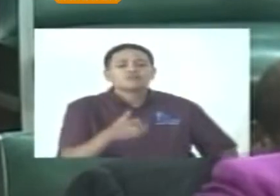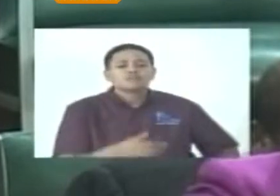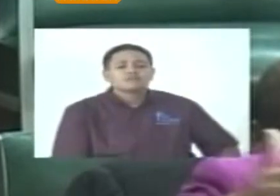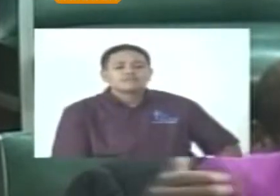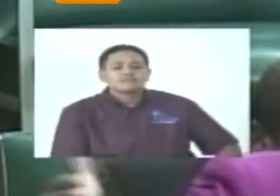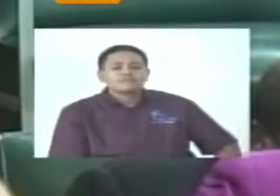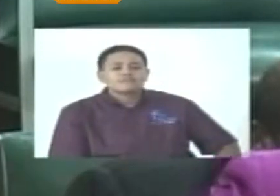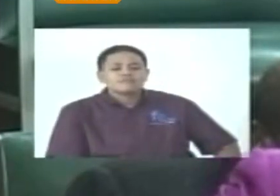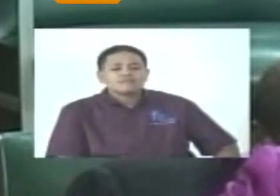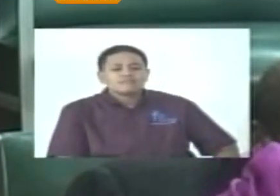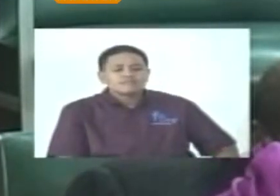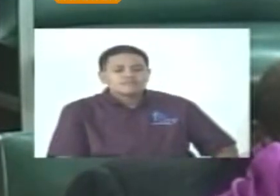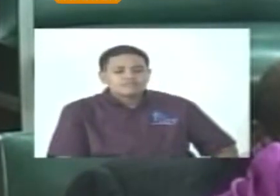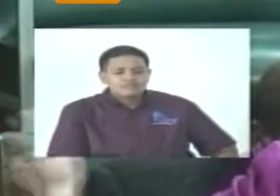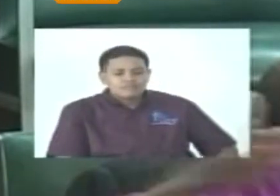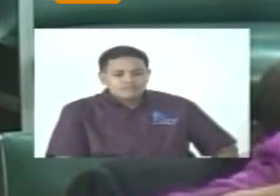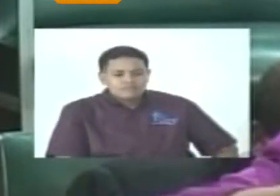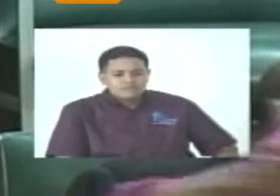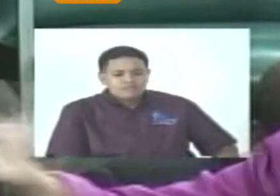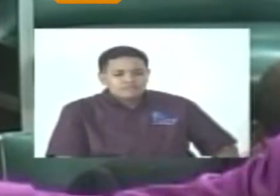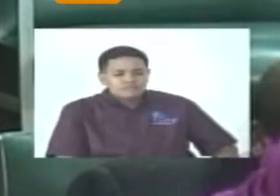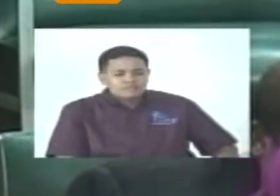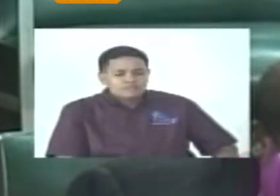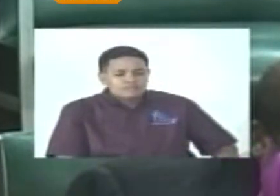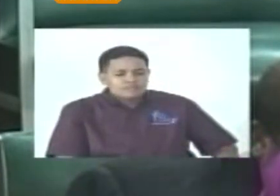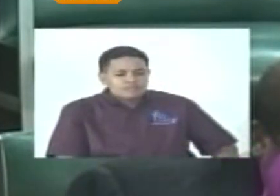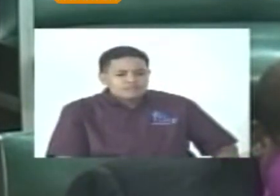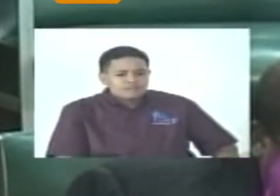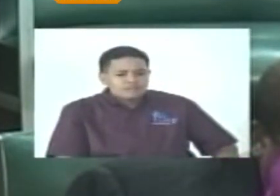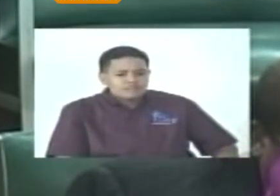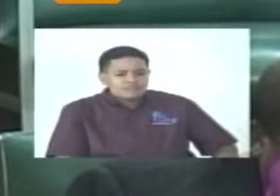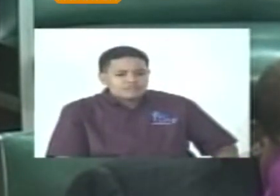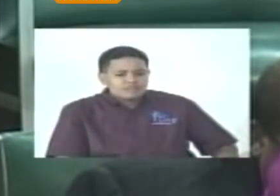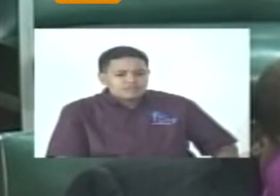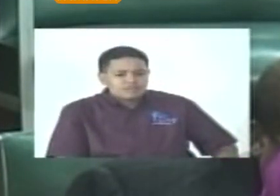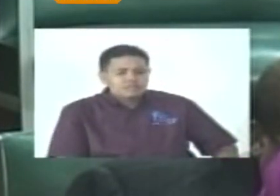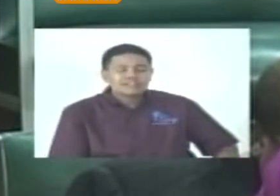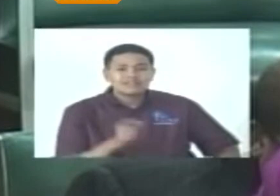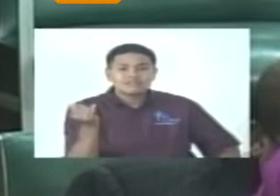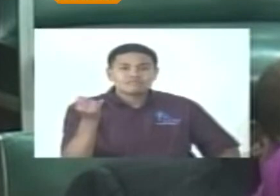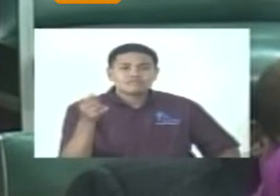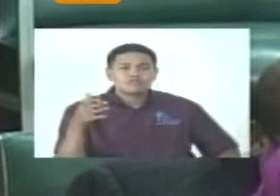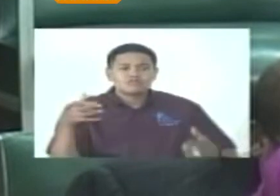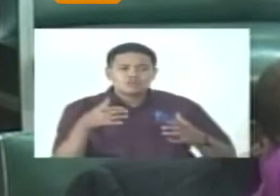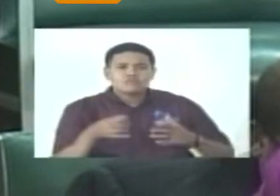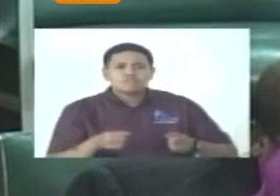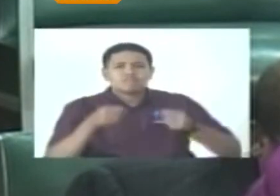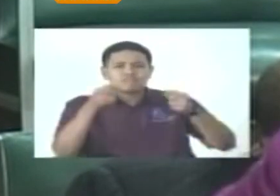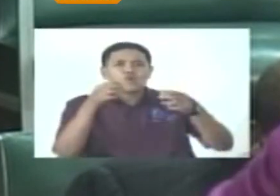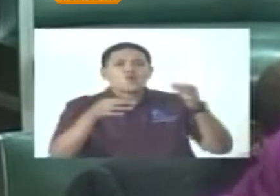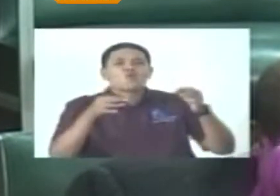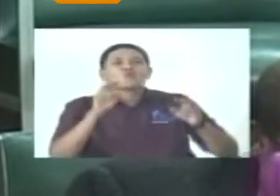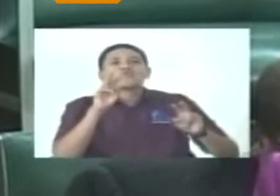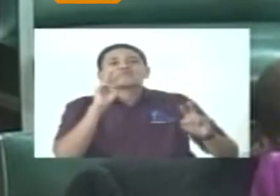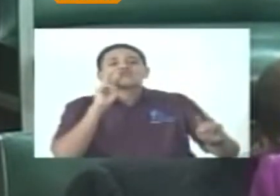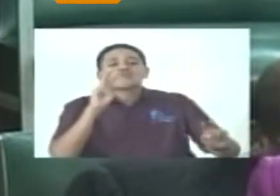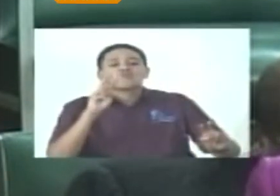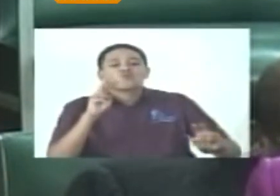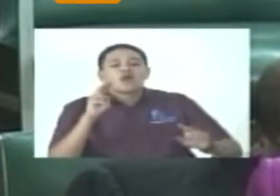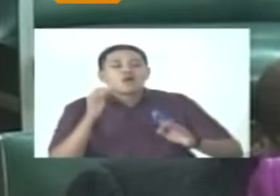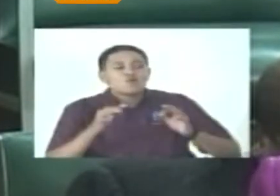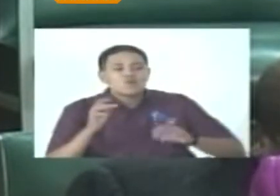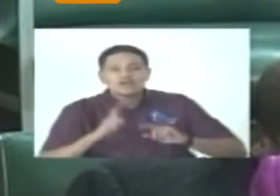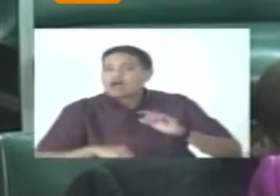we have, and this is no Dexter gang put before the court, and then the trial can't